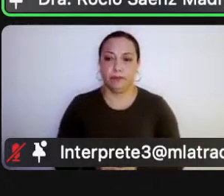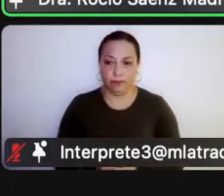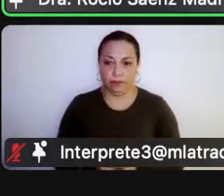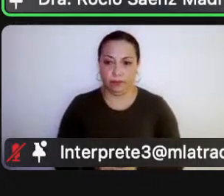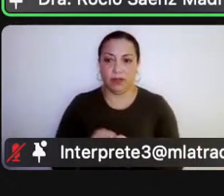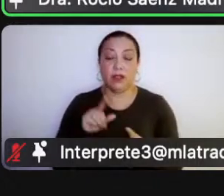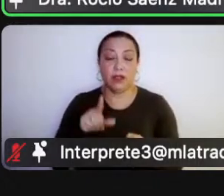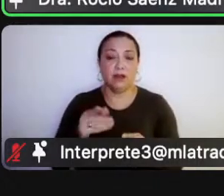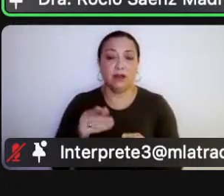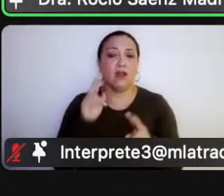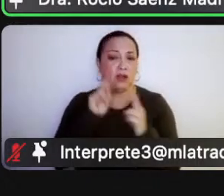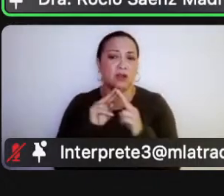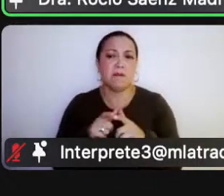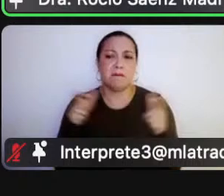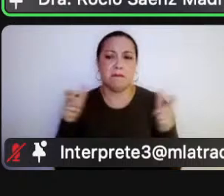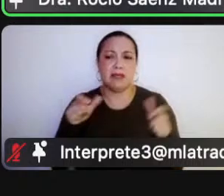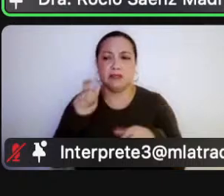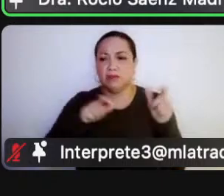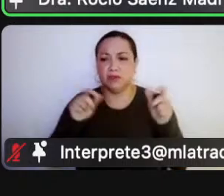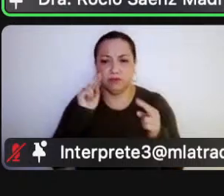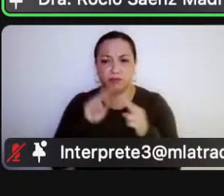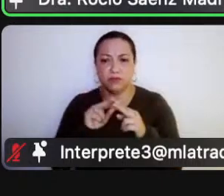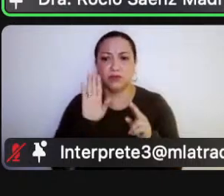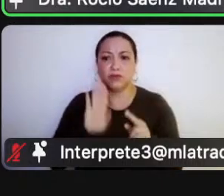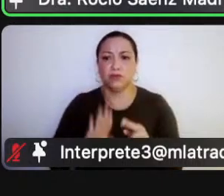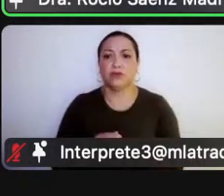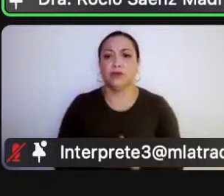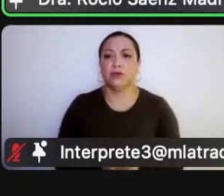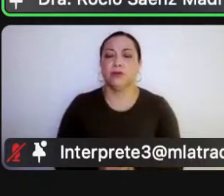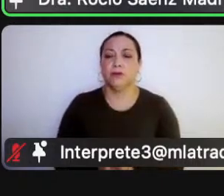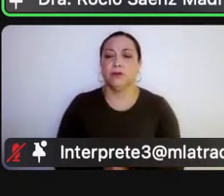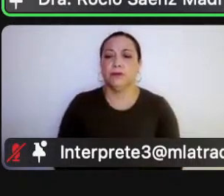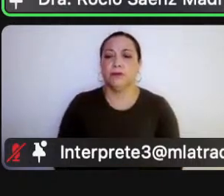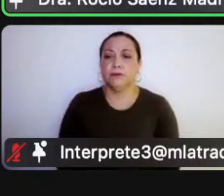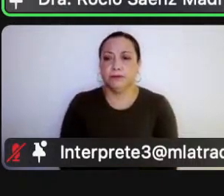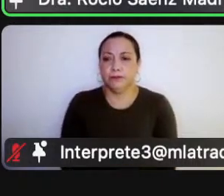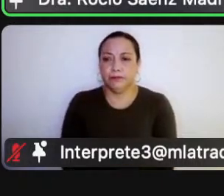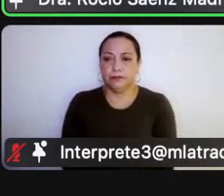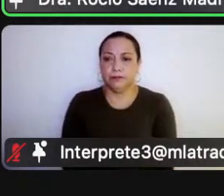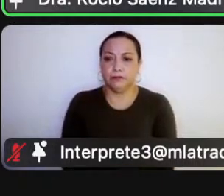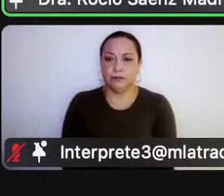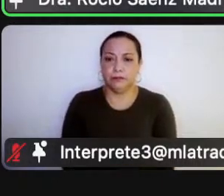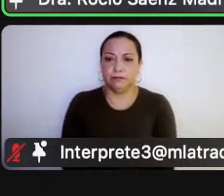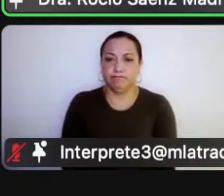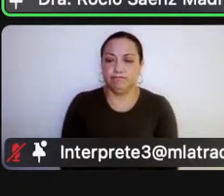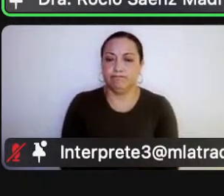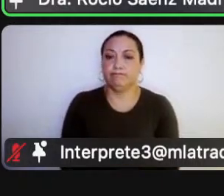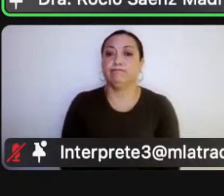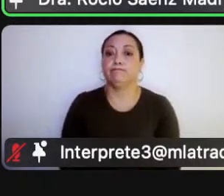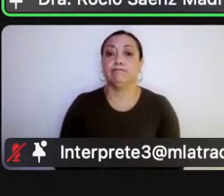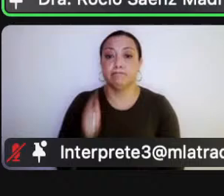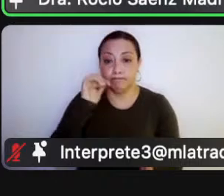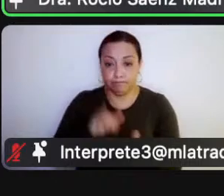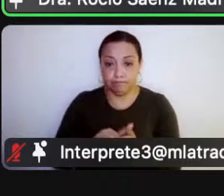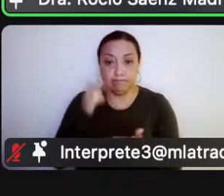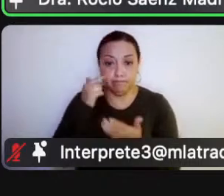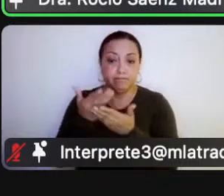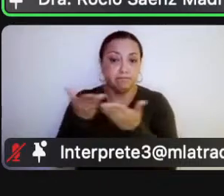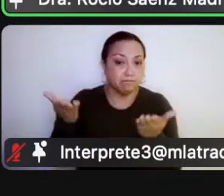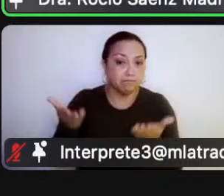equality. And he's well known for most of us as Pudo.